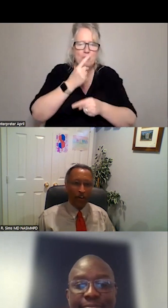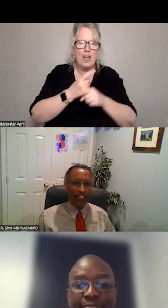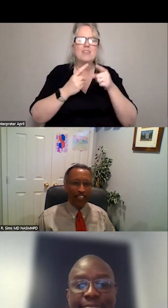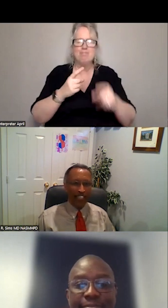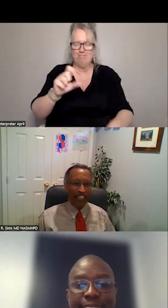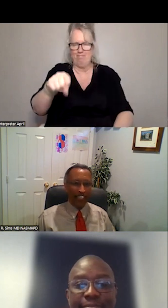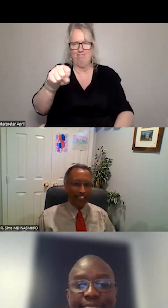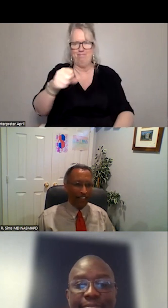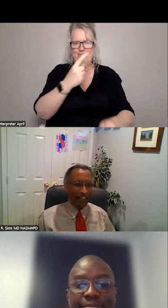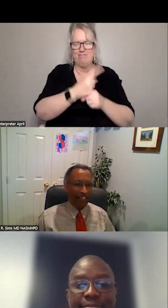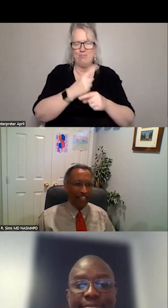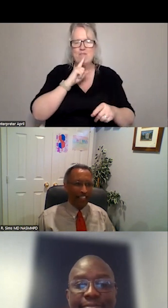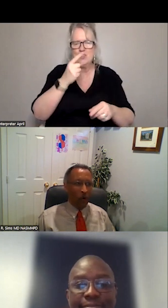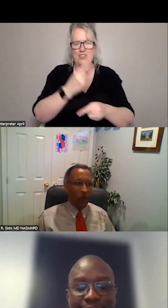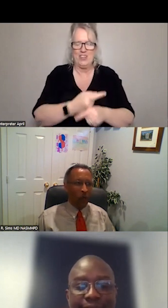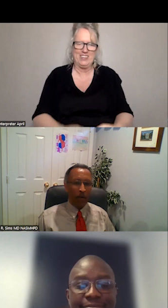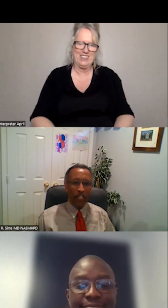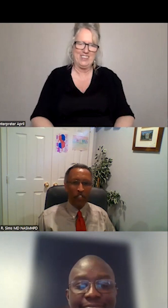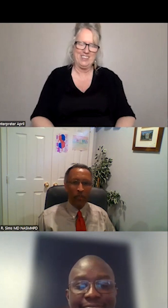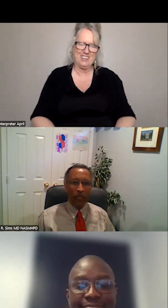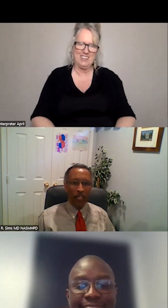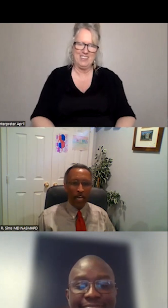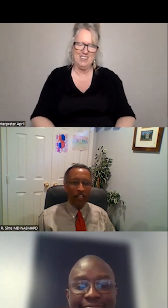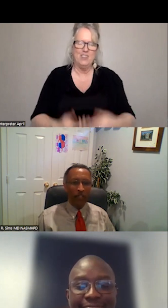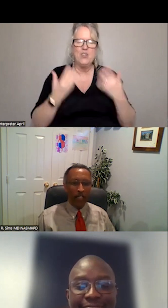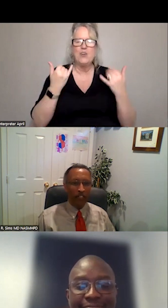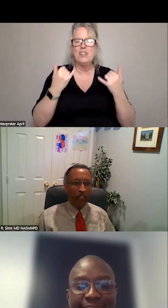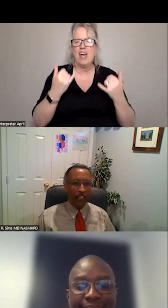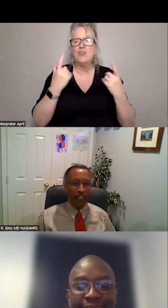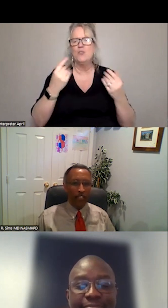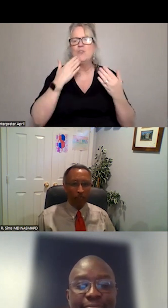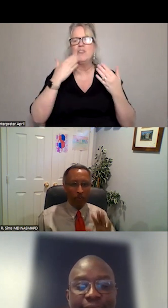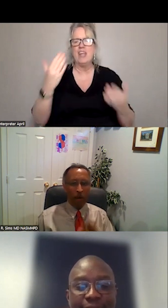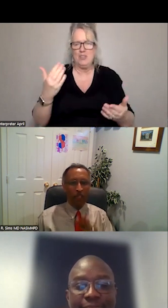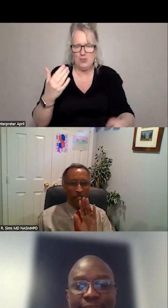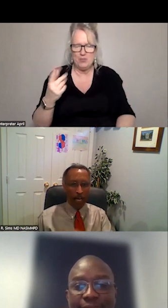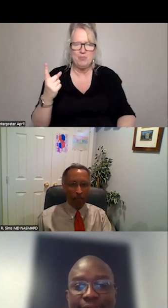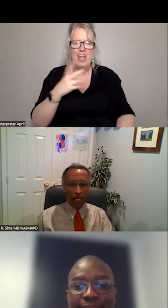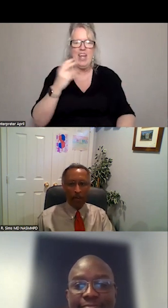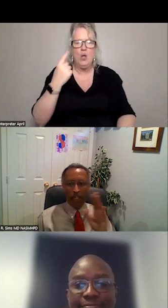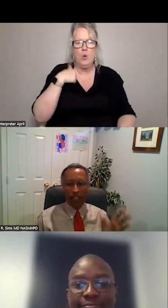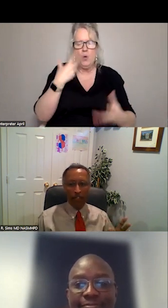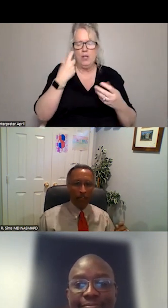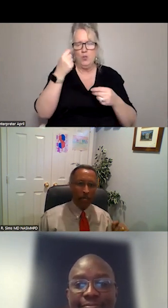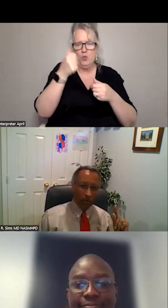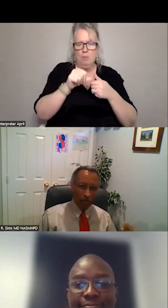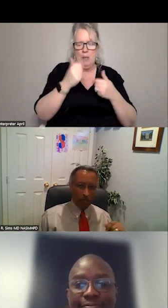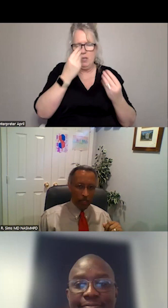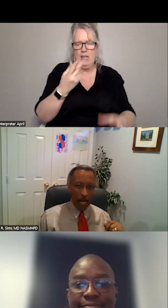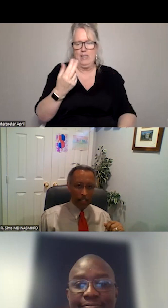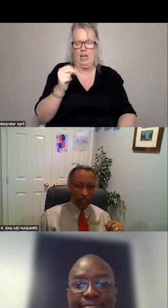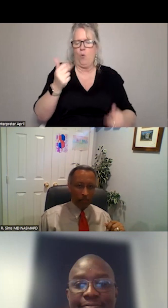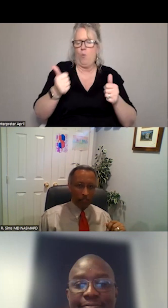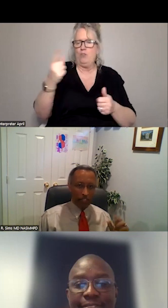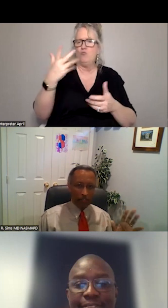you are indeed, sir. So what I want to do, and thank you, Dr. Cervenka, and remember to let Karen and us know what you